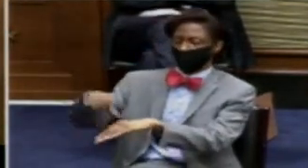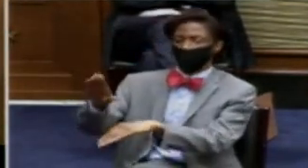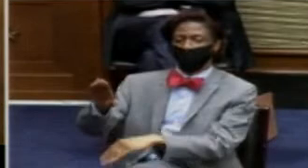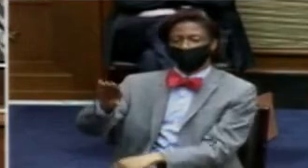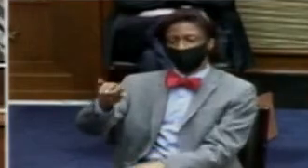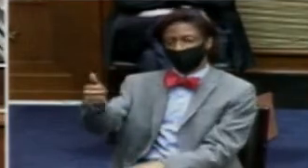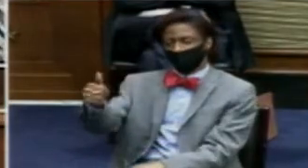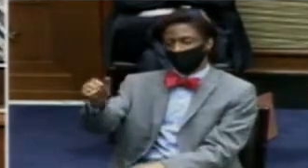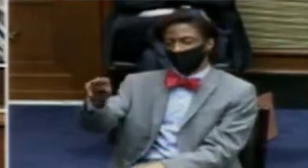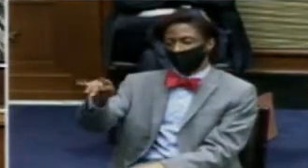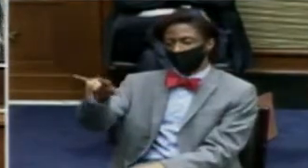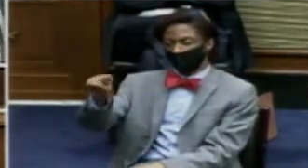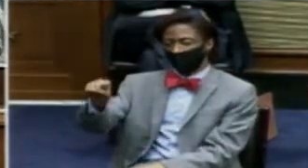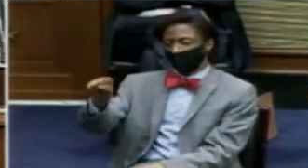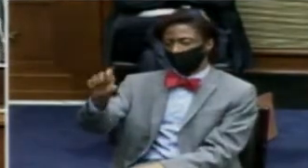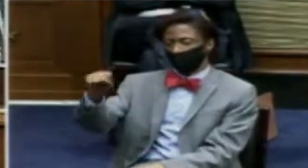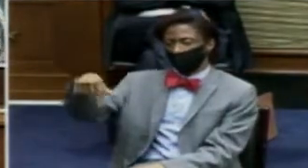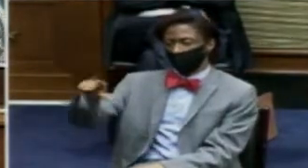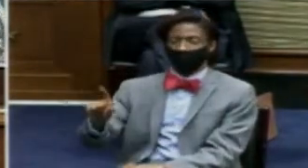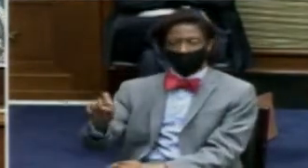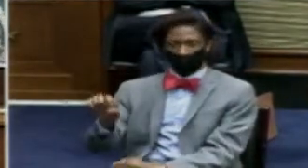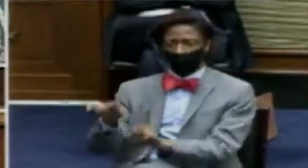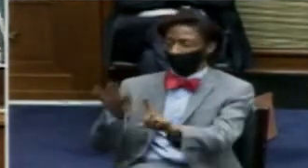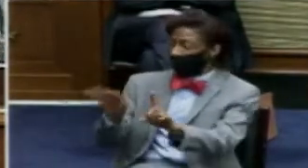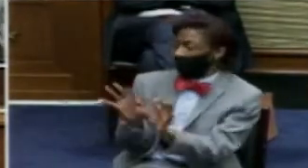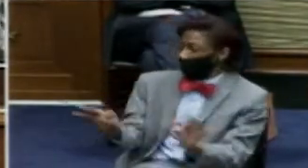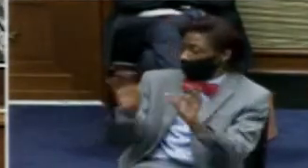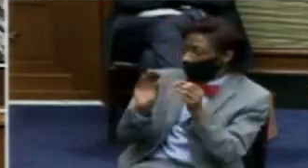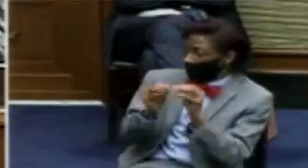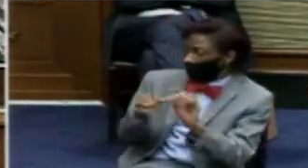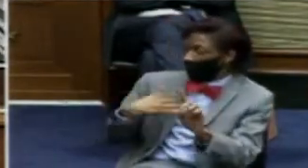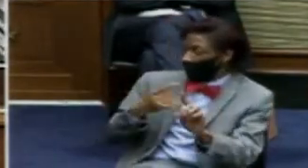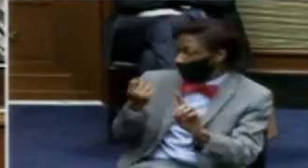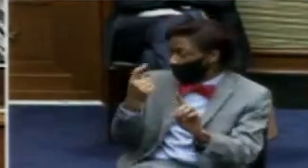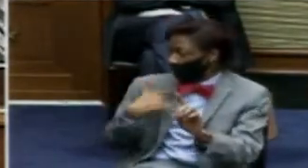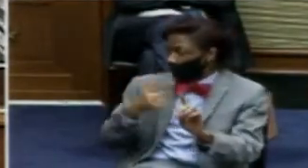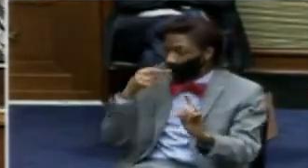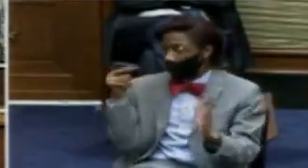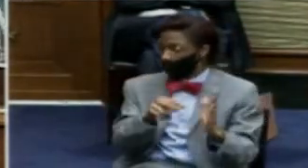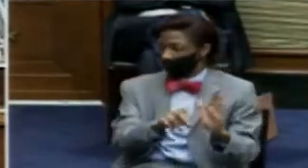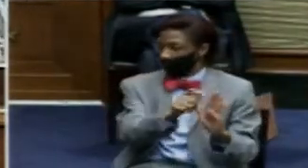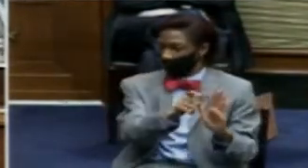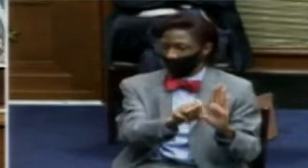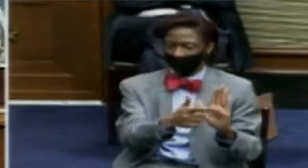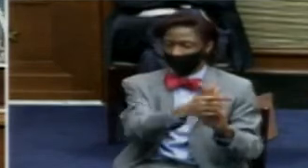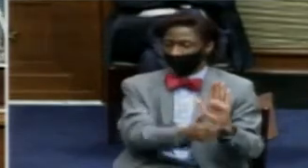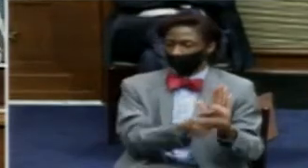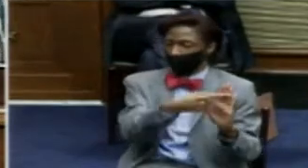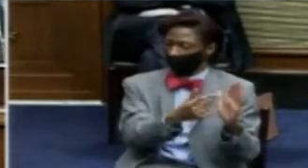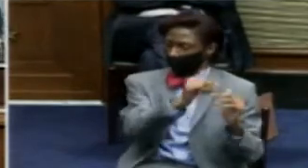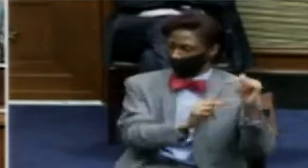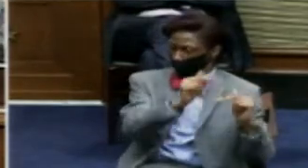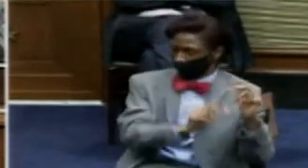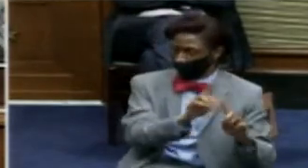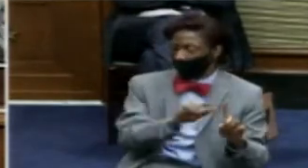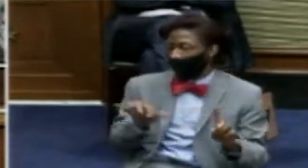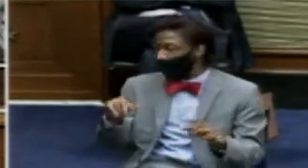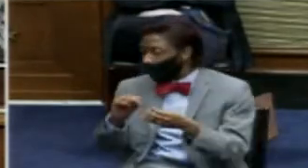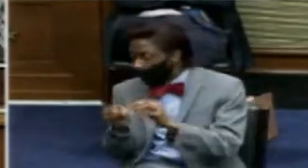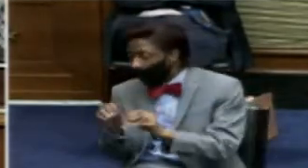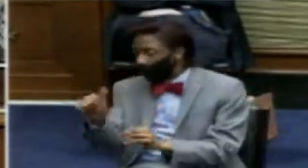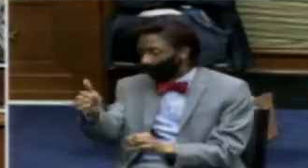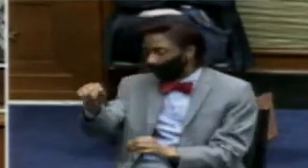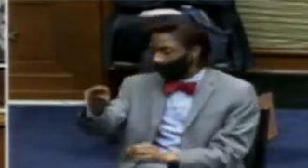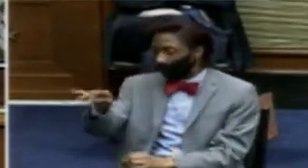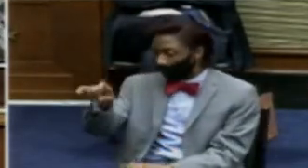that's the number that's important to focus on here. Remember, I'm looking at statutory construction. is that number, 10 miles square,